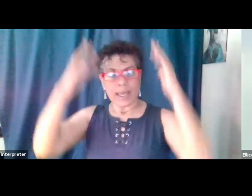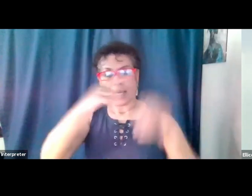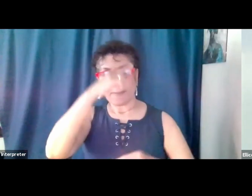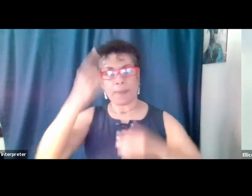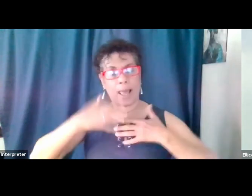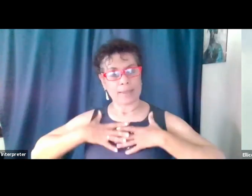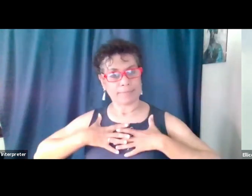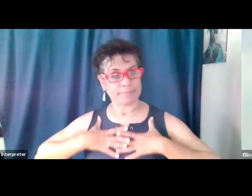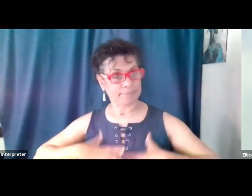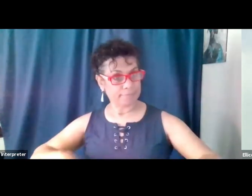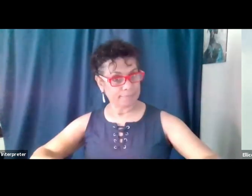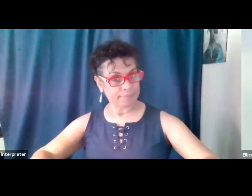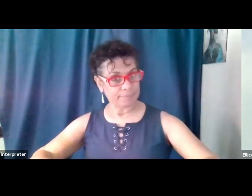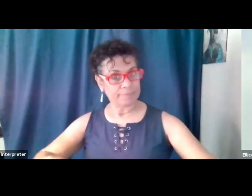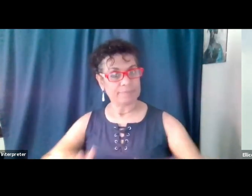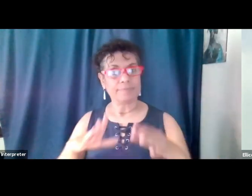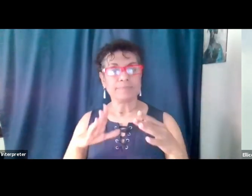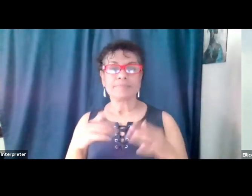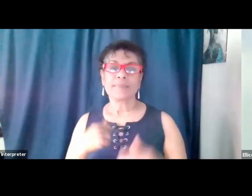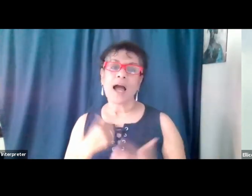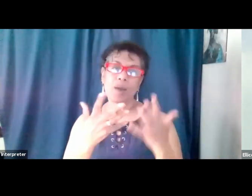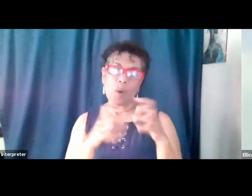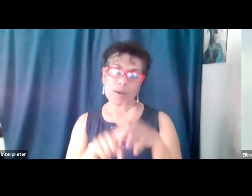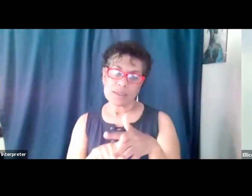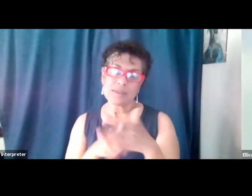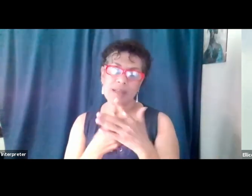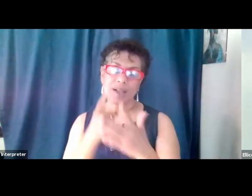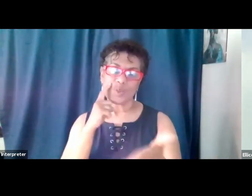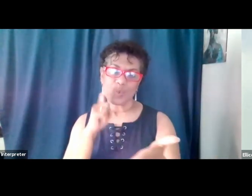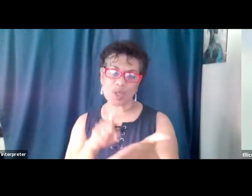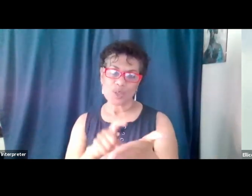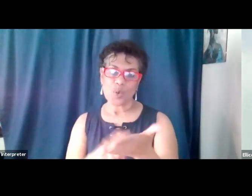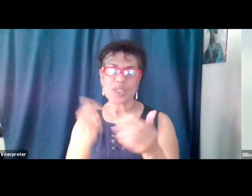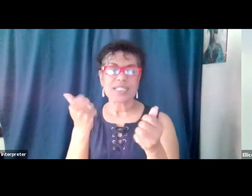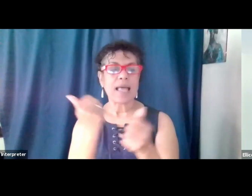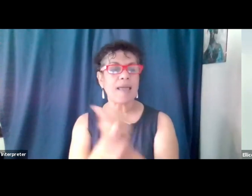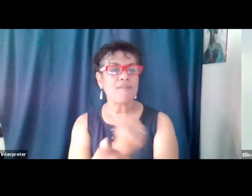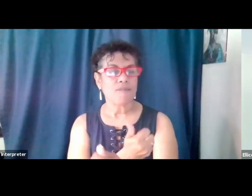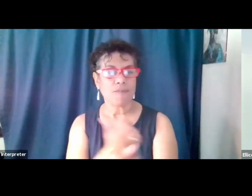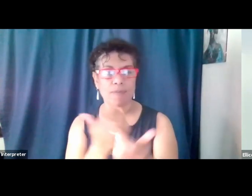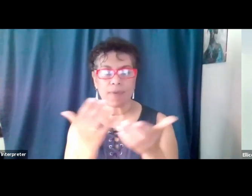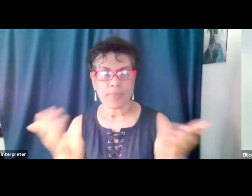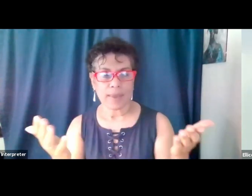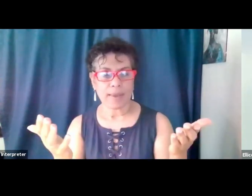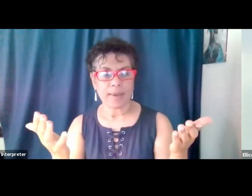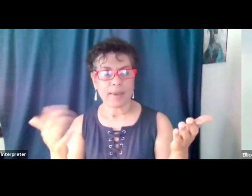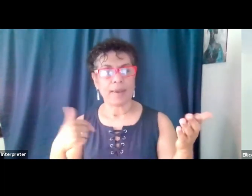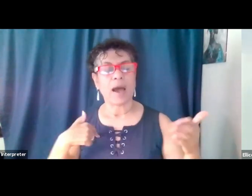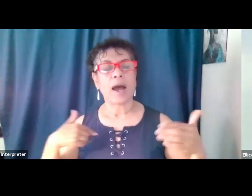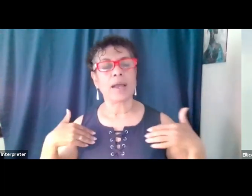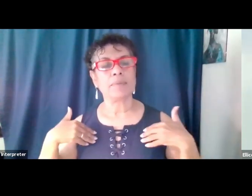blouse. So I want to start by acknowledging everything and saying that I am tired.